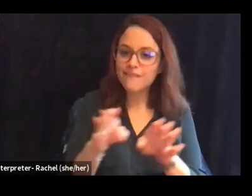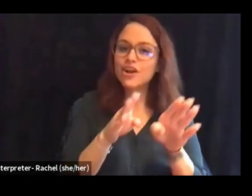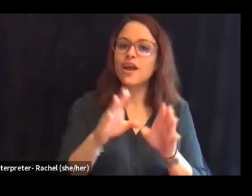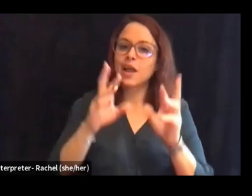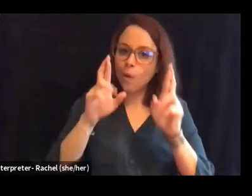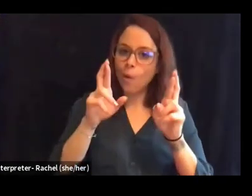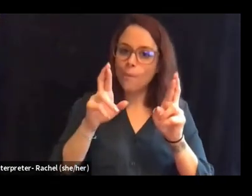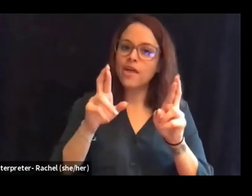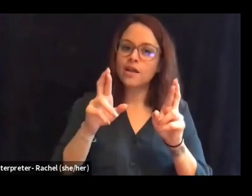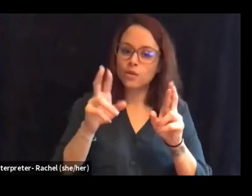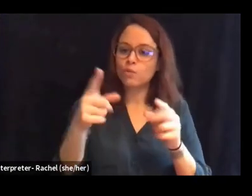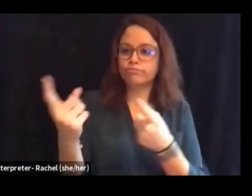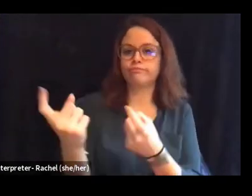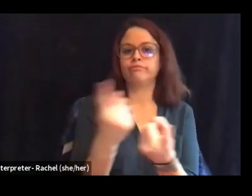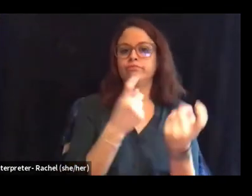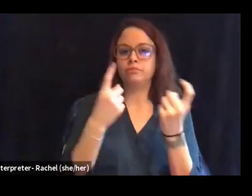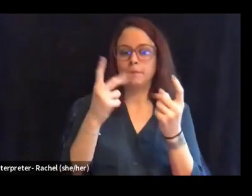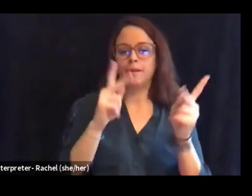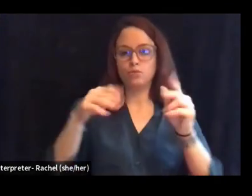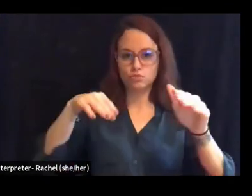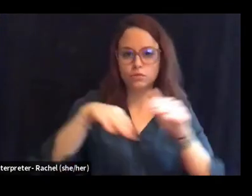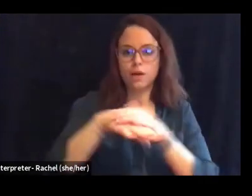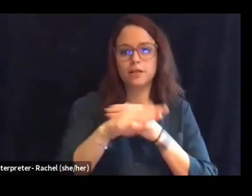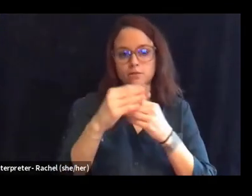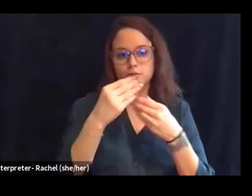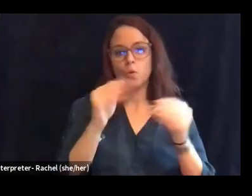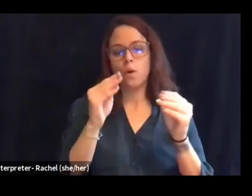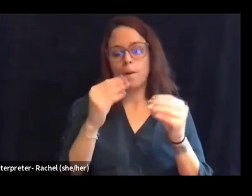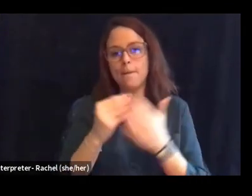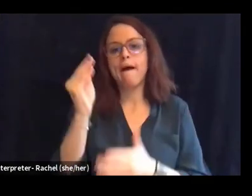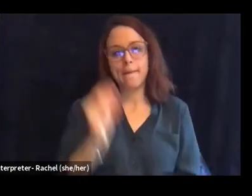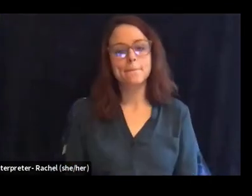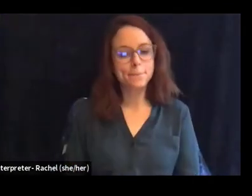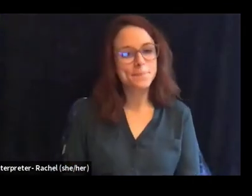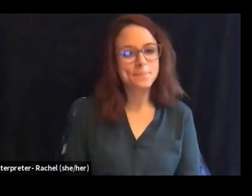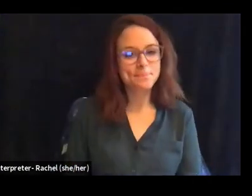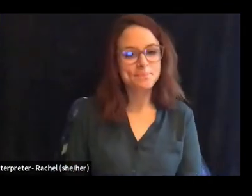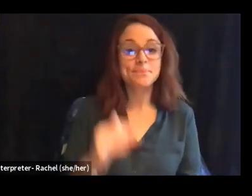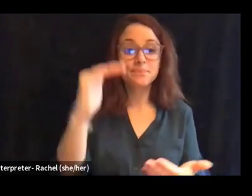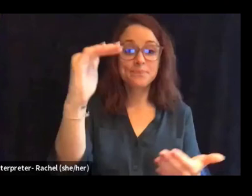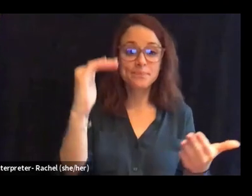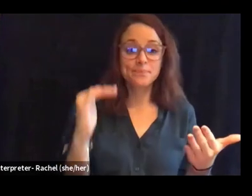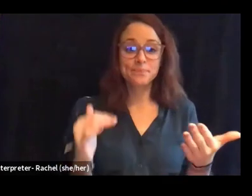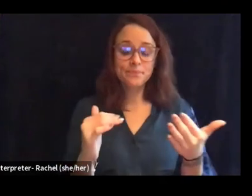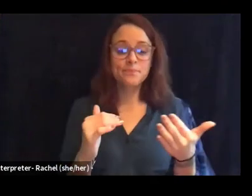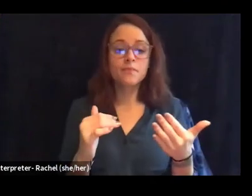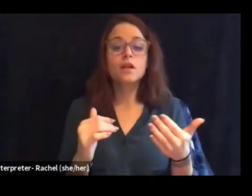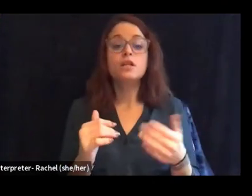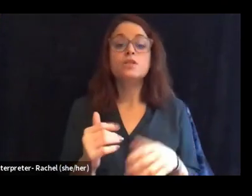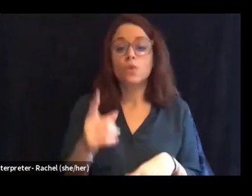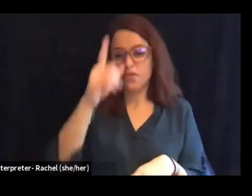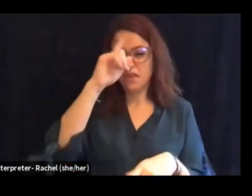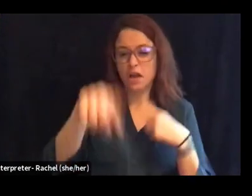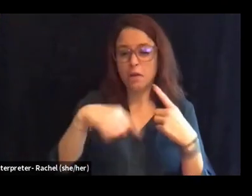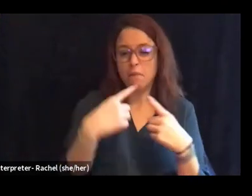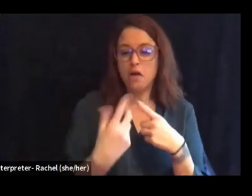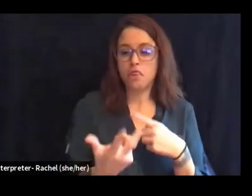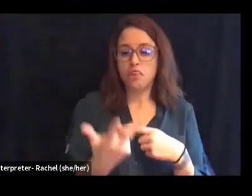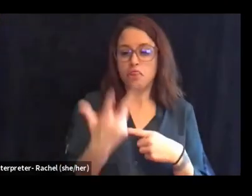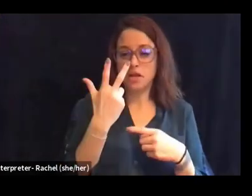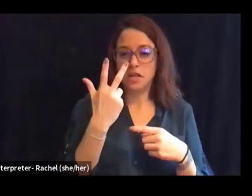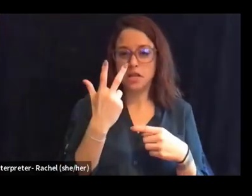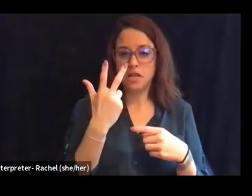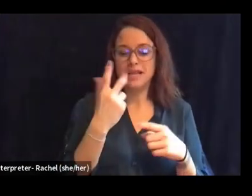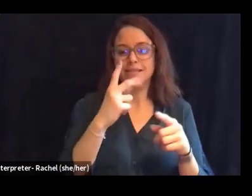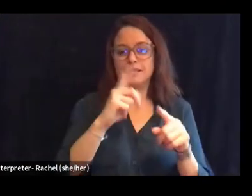service? So when we think about behavior changes, there's three types of behaviors that we